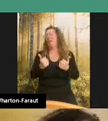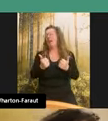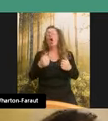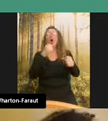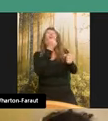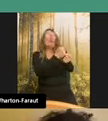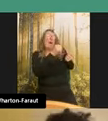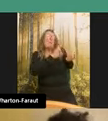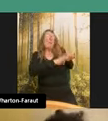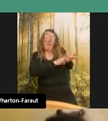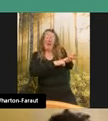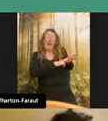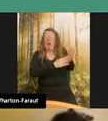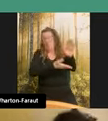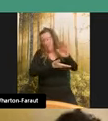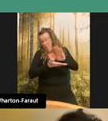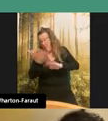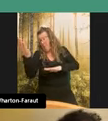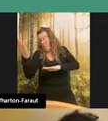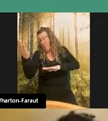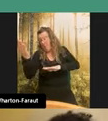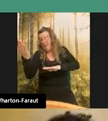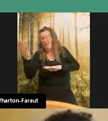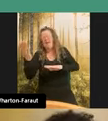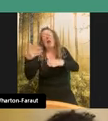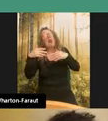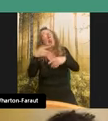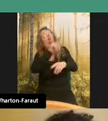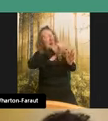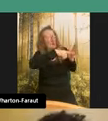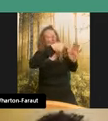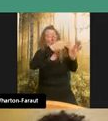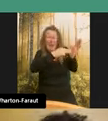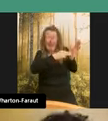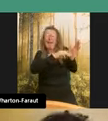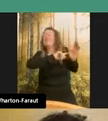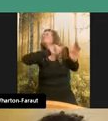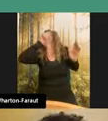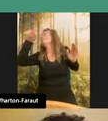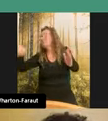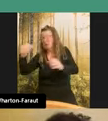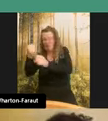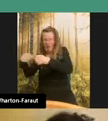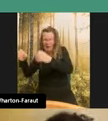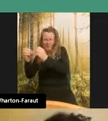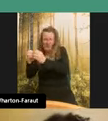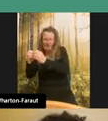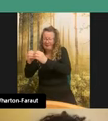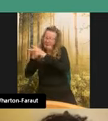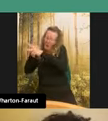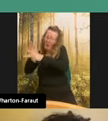father behind in Jamaica to nurse Black people, to nurse British people in England, and that my great-grandmother, who raised